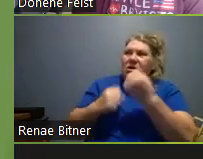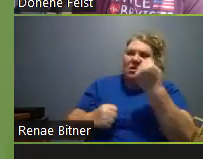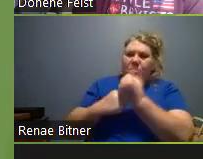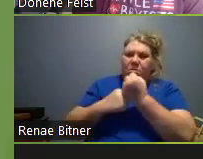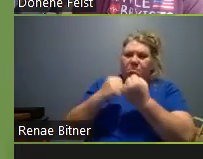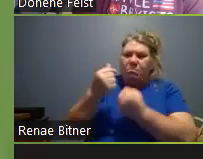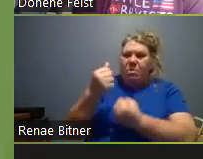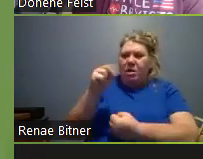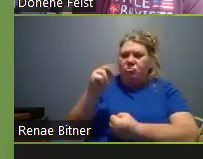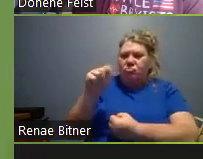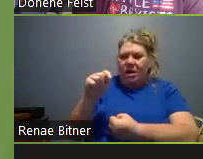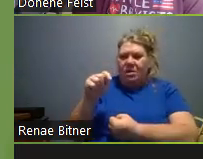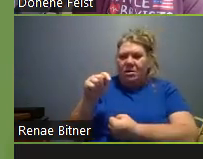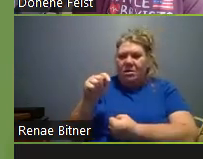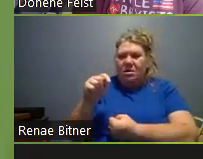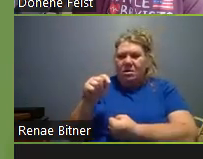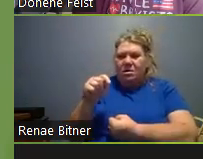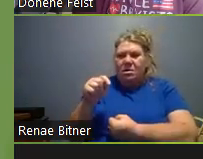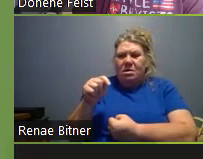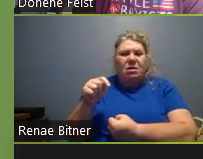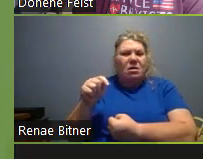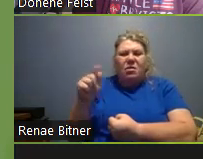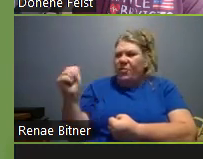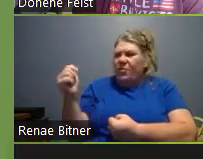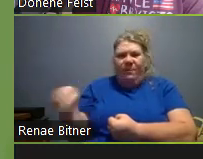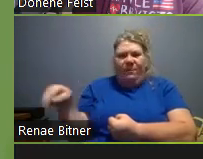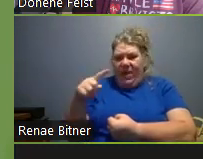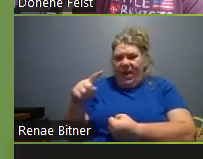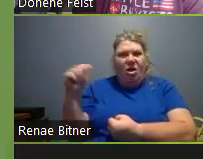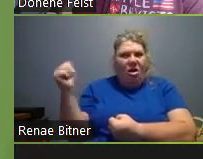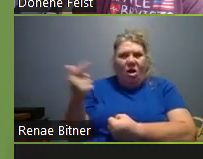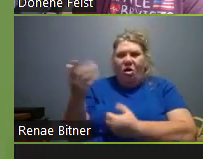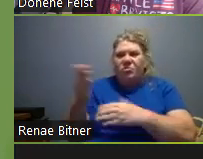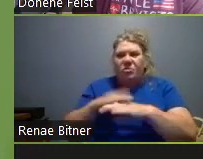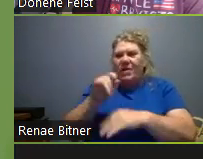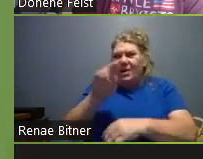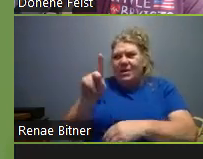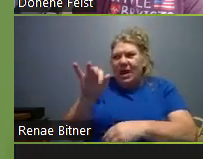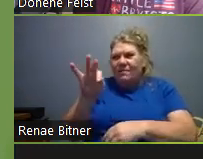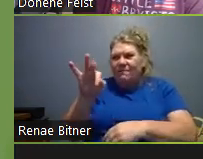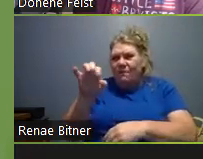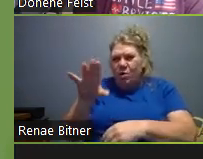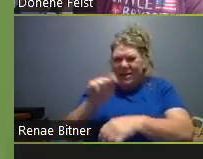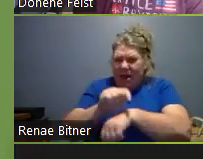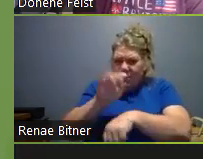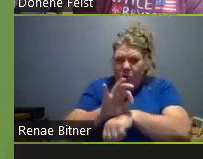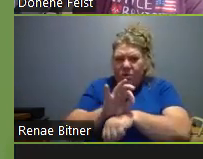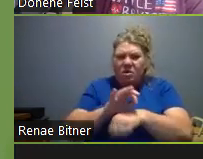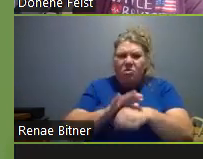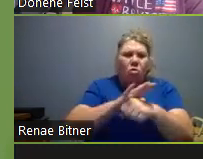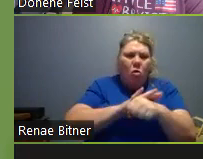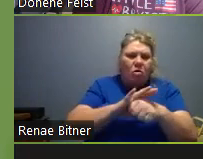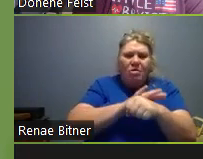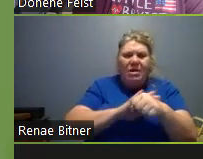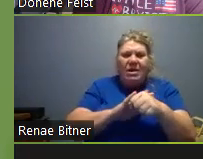they're not letting any grass grow under their feet. They're all on task forces in their local communities and on state task forces. I'm